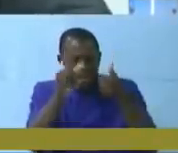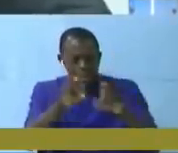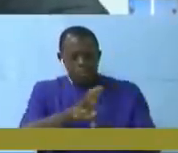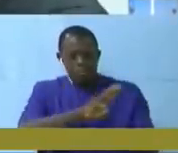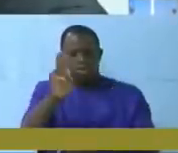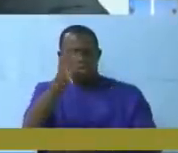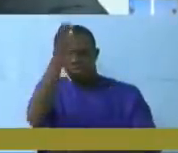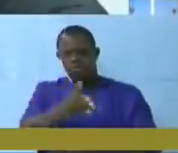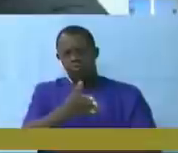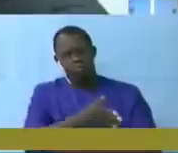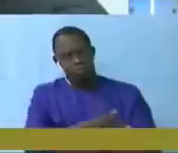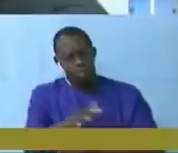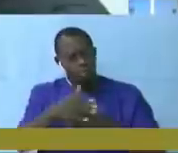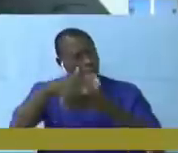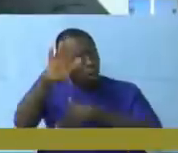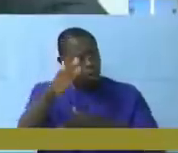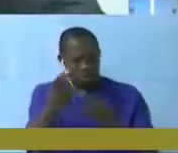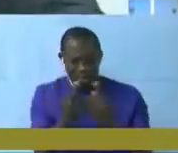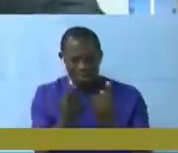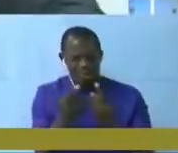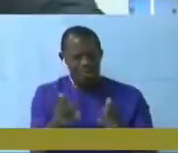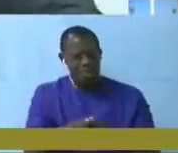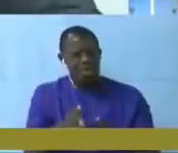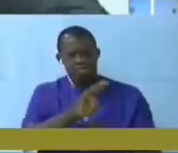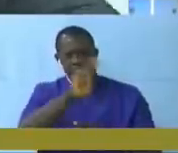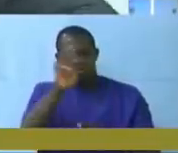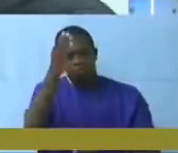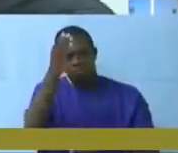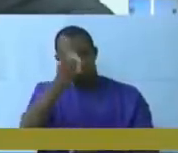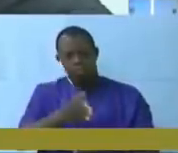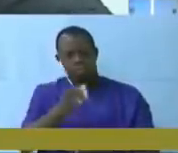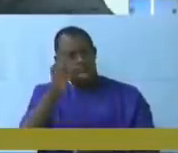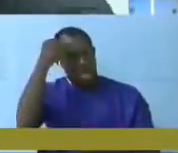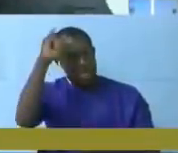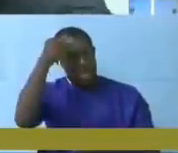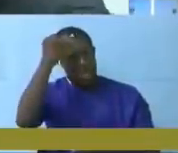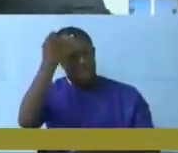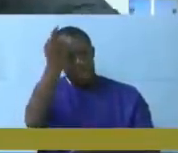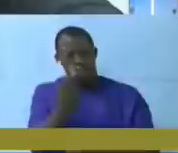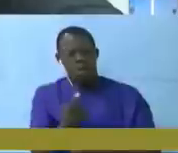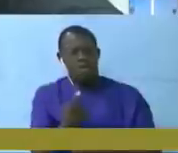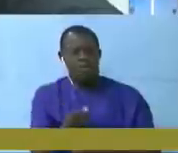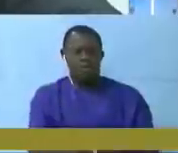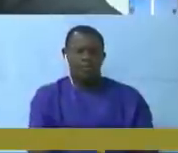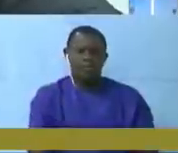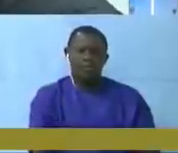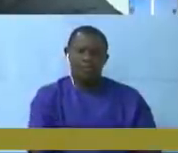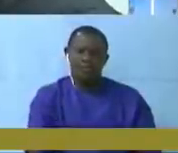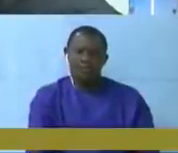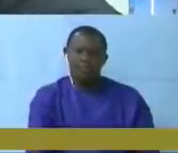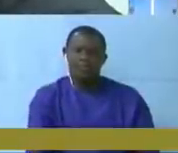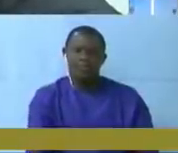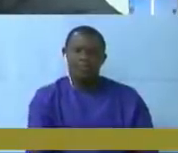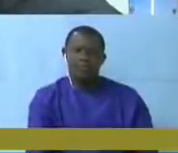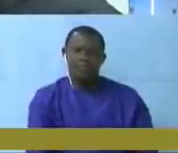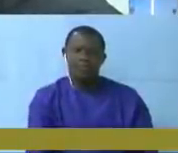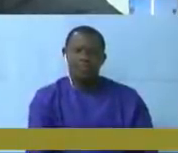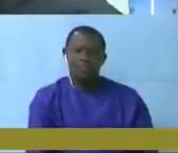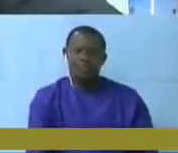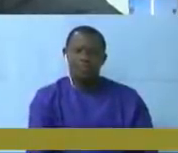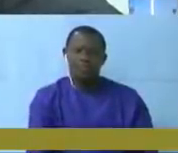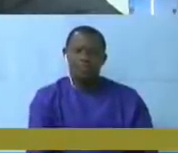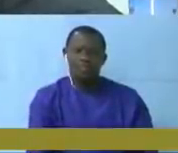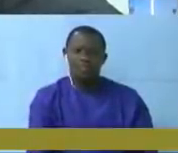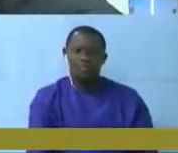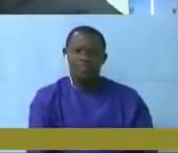turu rafet wi nga xamné réewi Gambé amon nako ci doxalini yalé fi doom adama dafa outé nak ak li nga xamné mo fën ci kayit